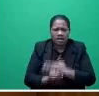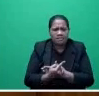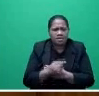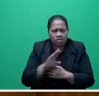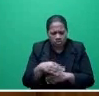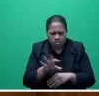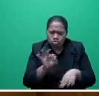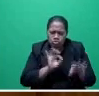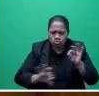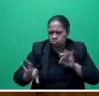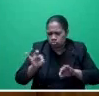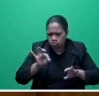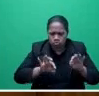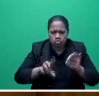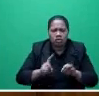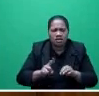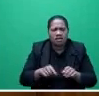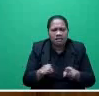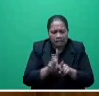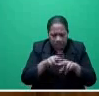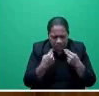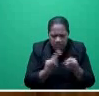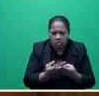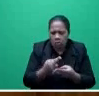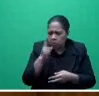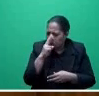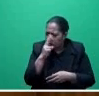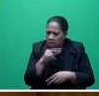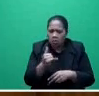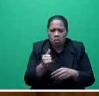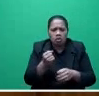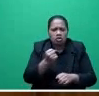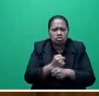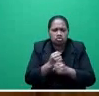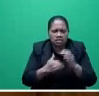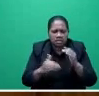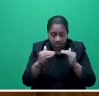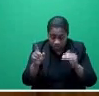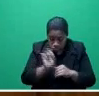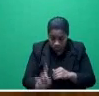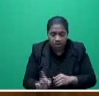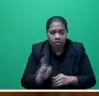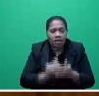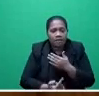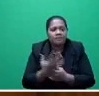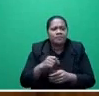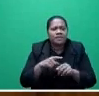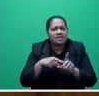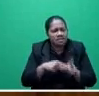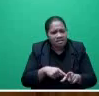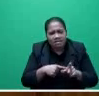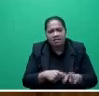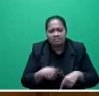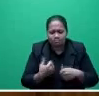color, race, and gender. Today, in this ever-changing time, we have a very young and vibrant workforce in